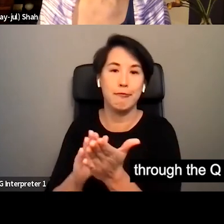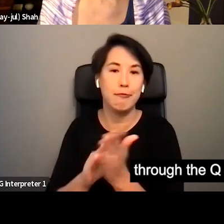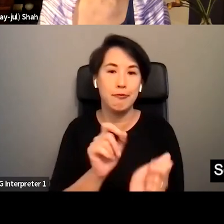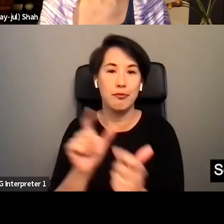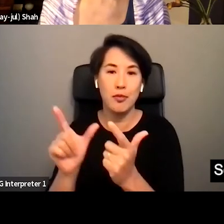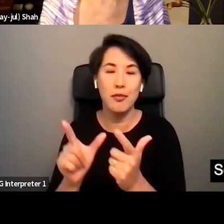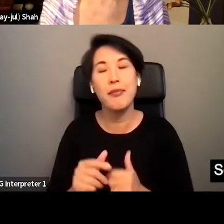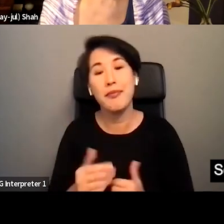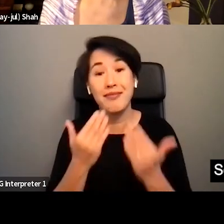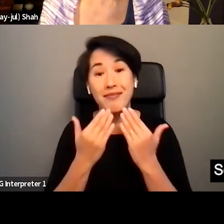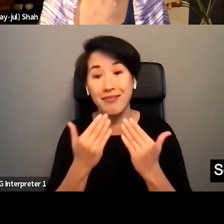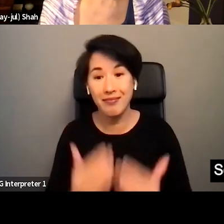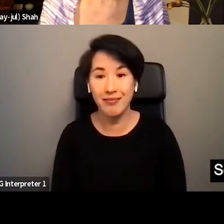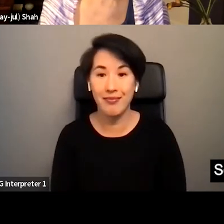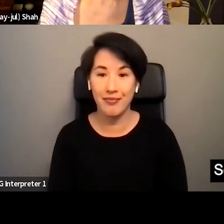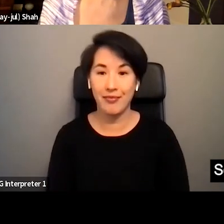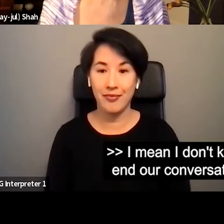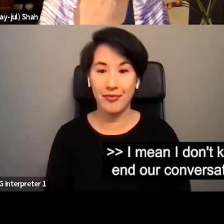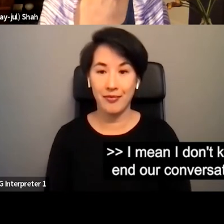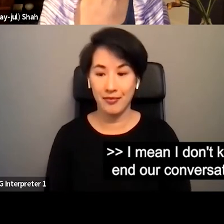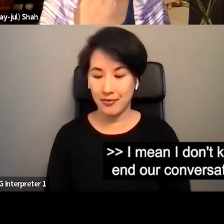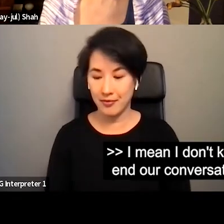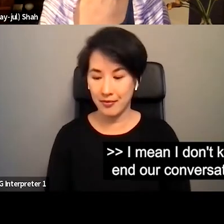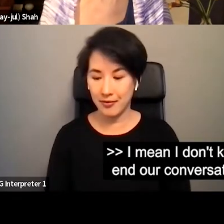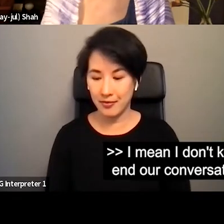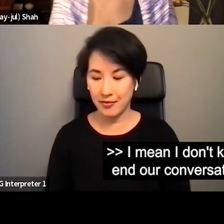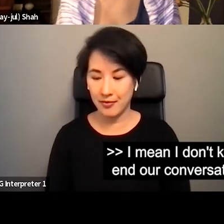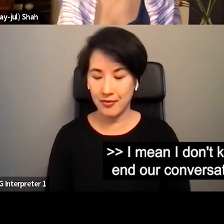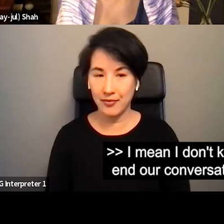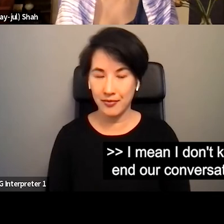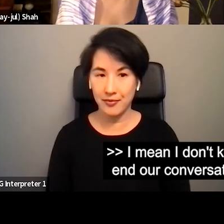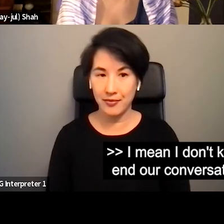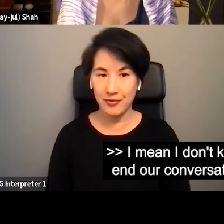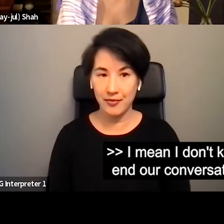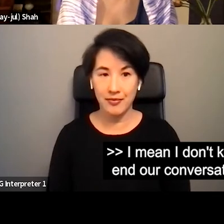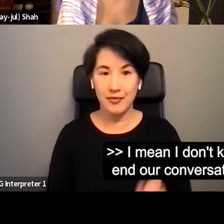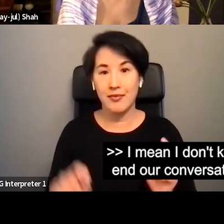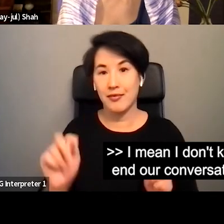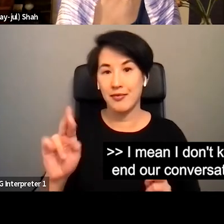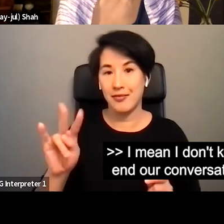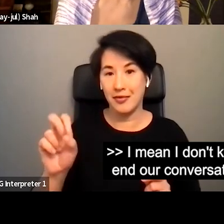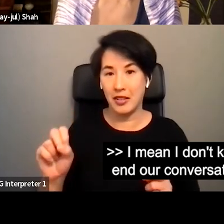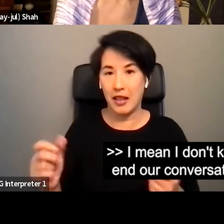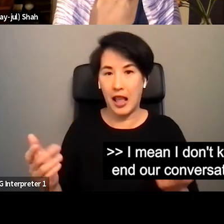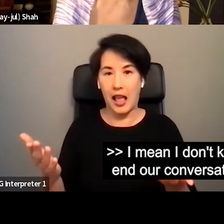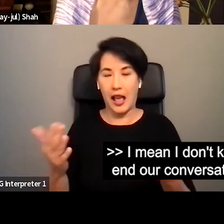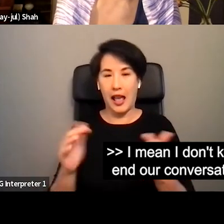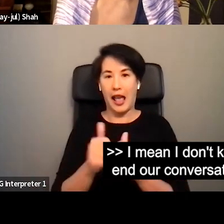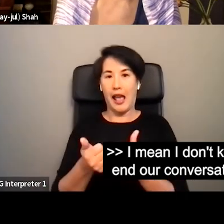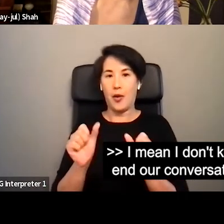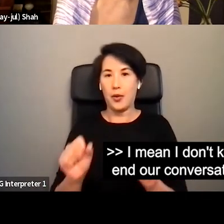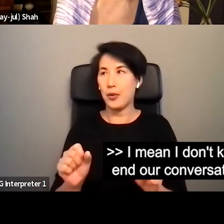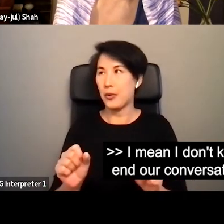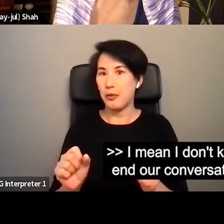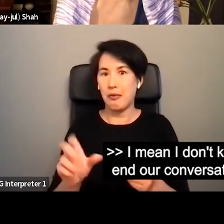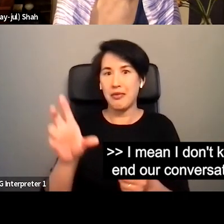So thank you. I mean, I don't know how what better way to end our conversation